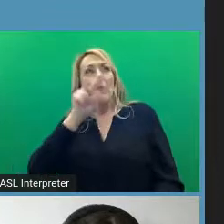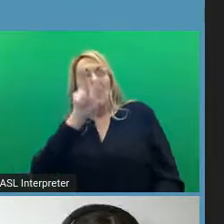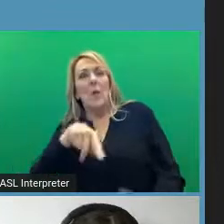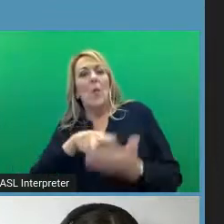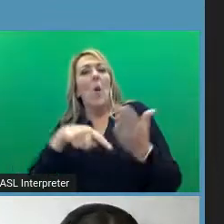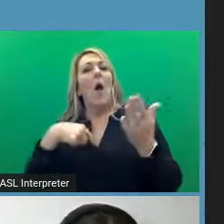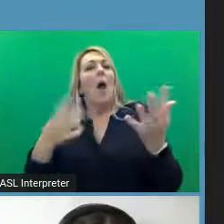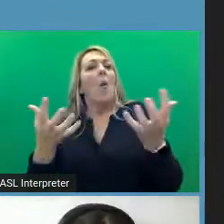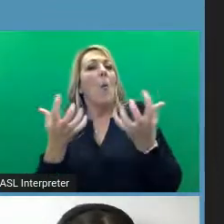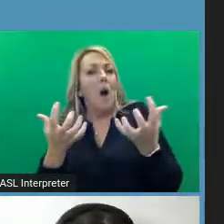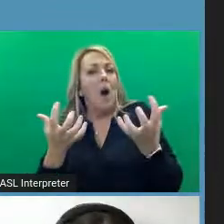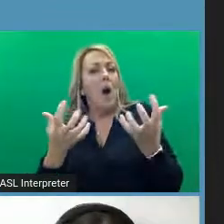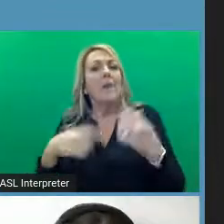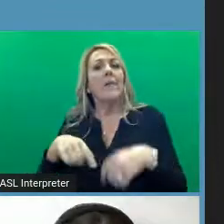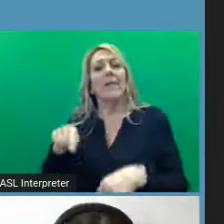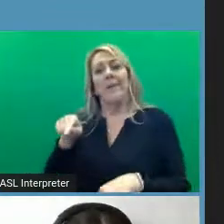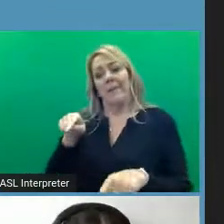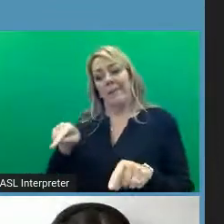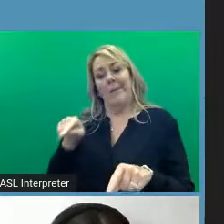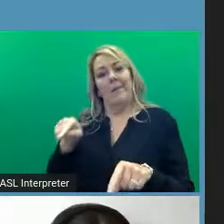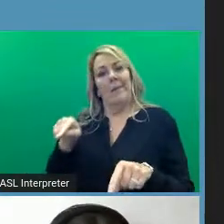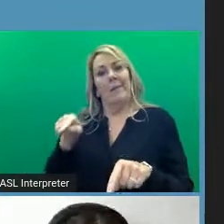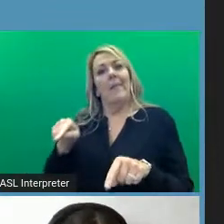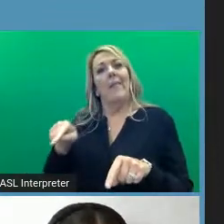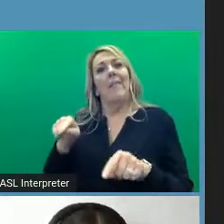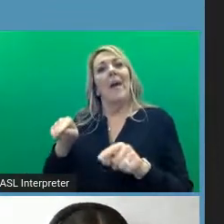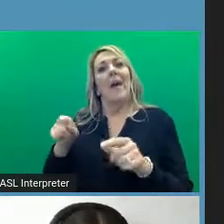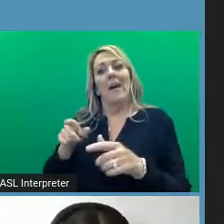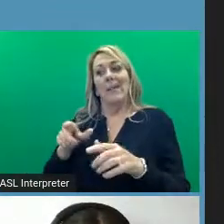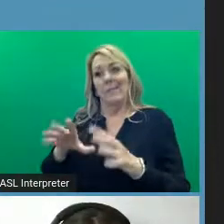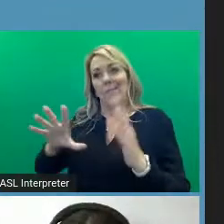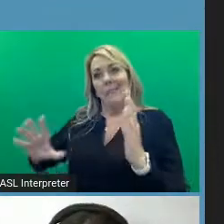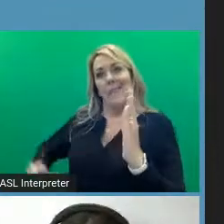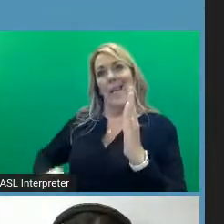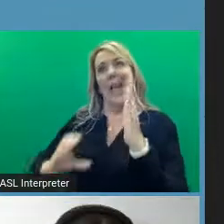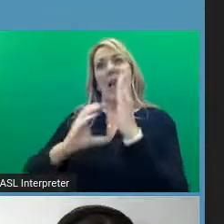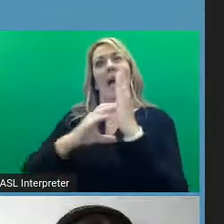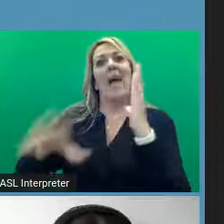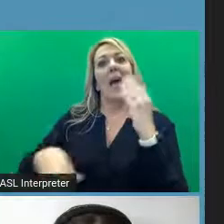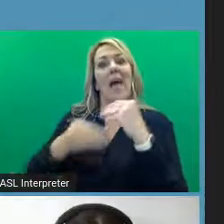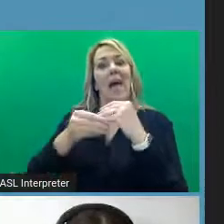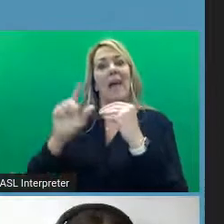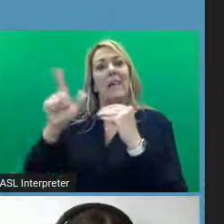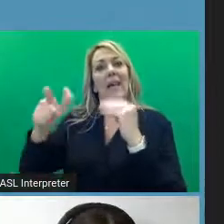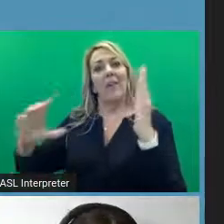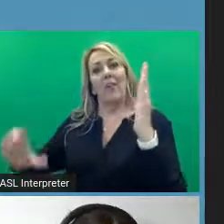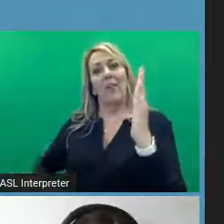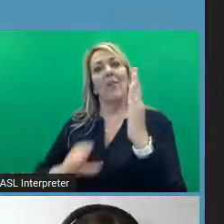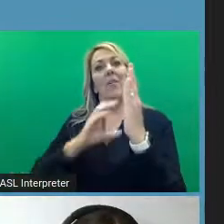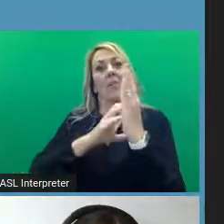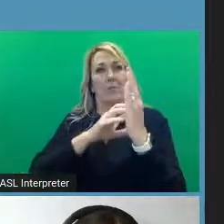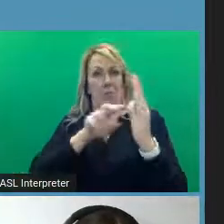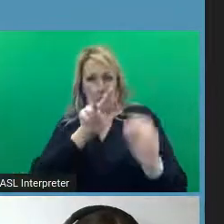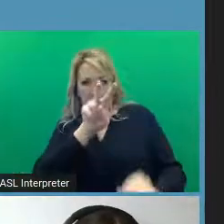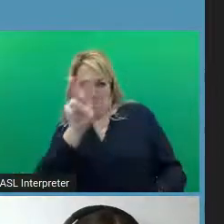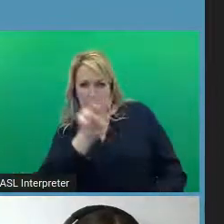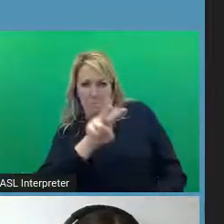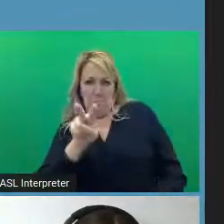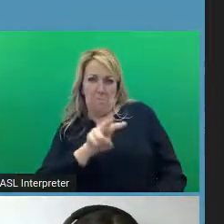gone. Transcript is a document that gets collectively added to so you can consume the content at your own